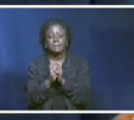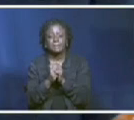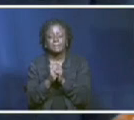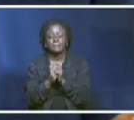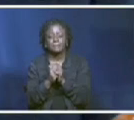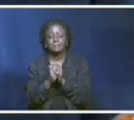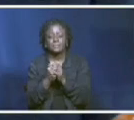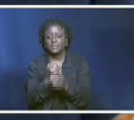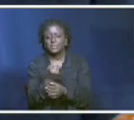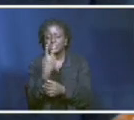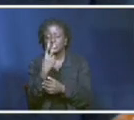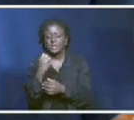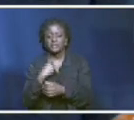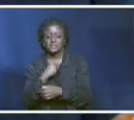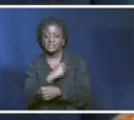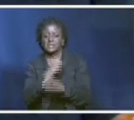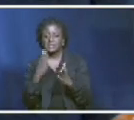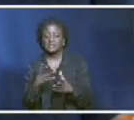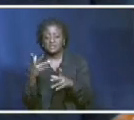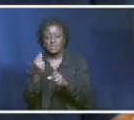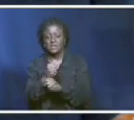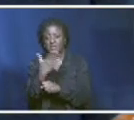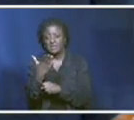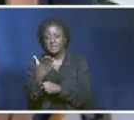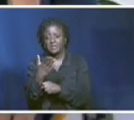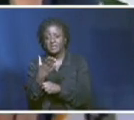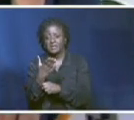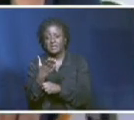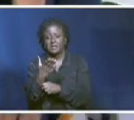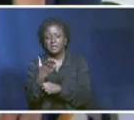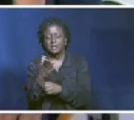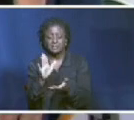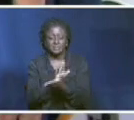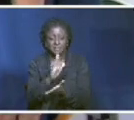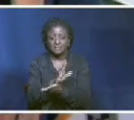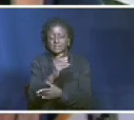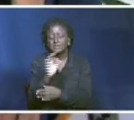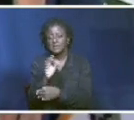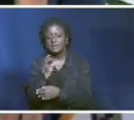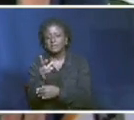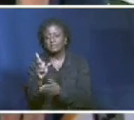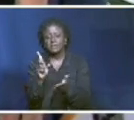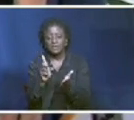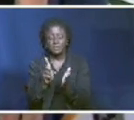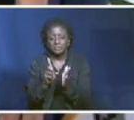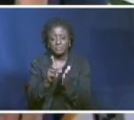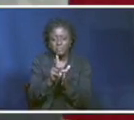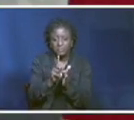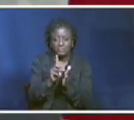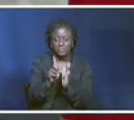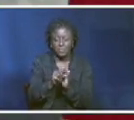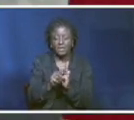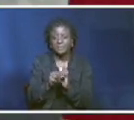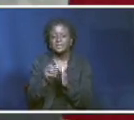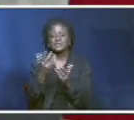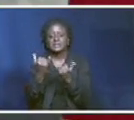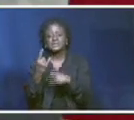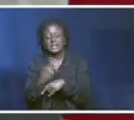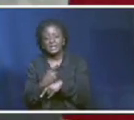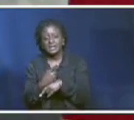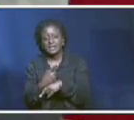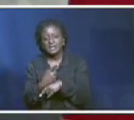Well, meantime, 12 senators received their instruments of appointment today during a brief ceremony at the office of the Governor